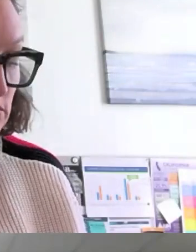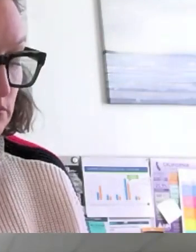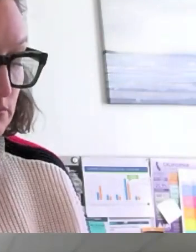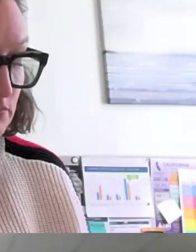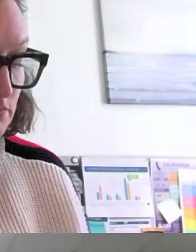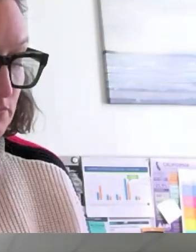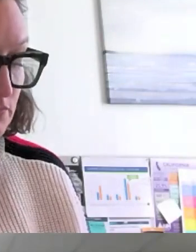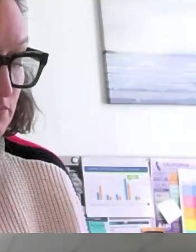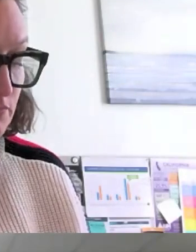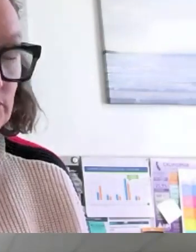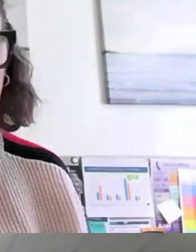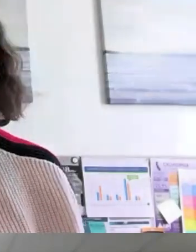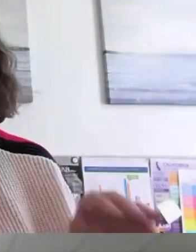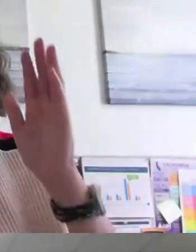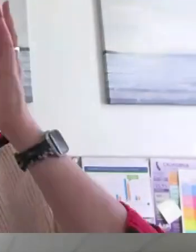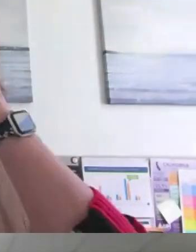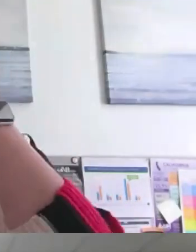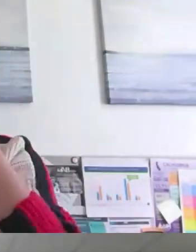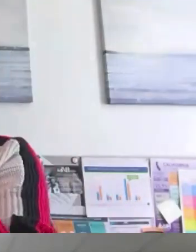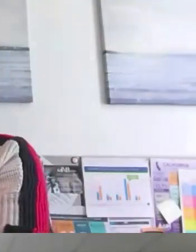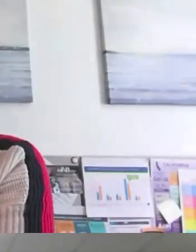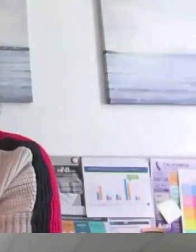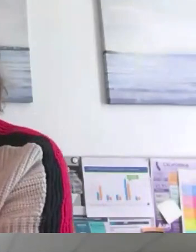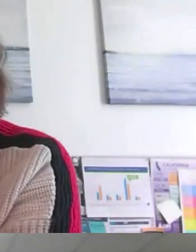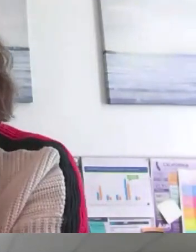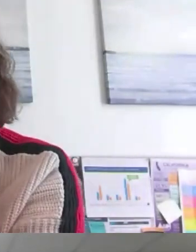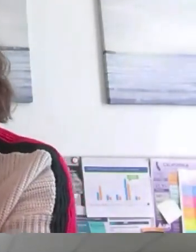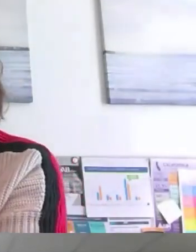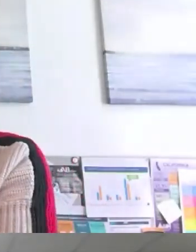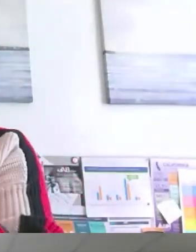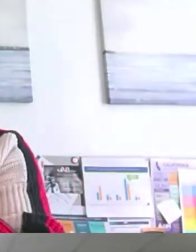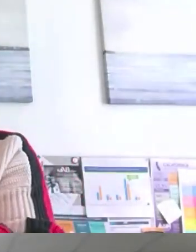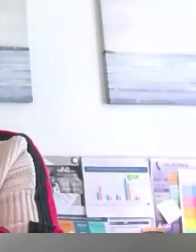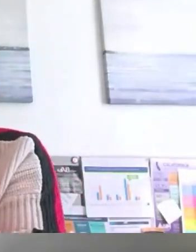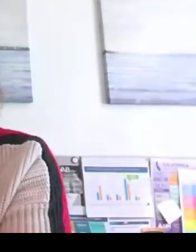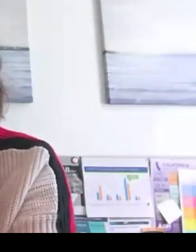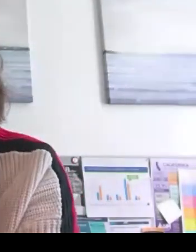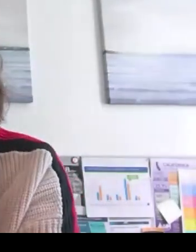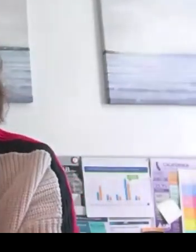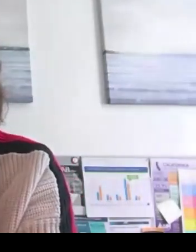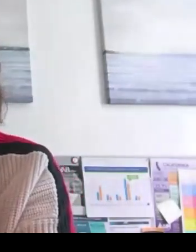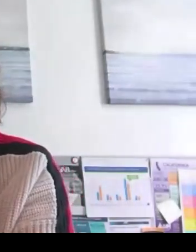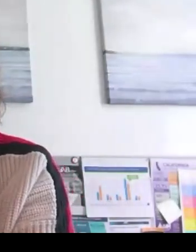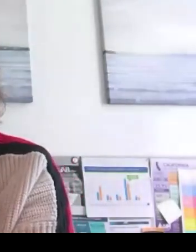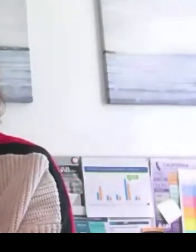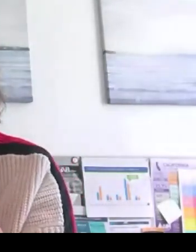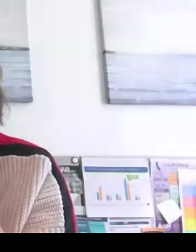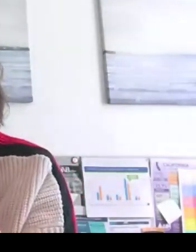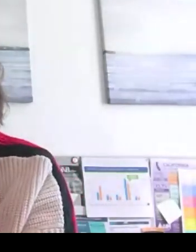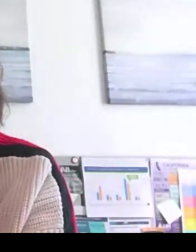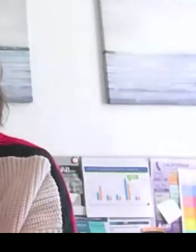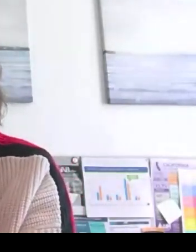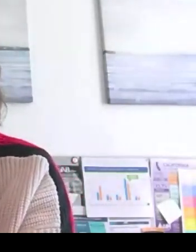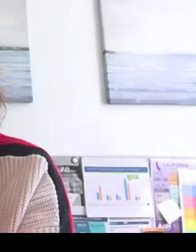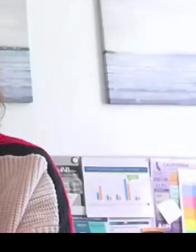comment period. Or if you want to talk separately to me about sort of what you see as gaps, or if the committee wants to write a letter about it, that all of that's